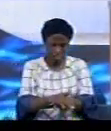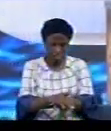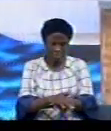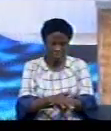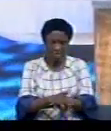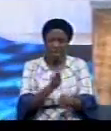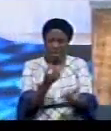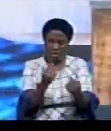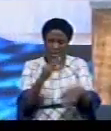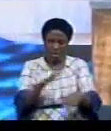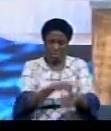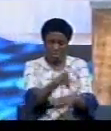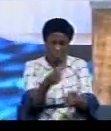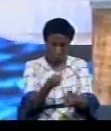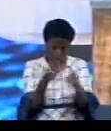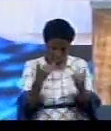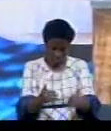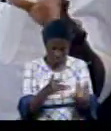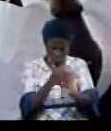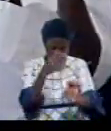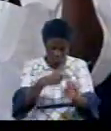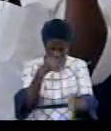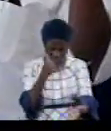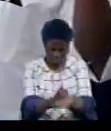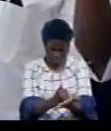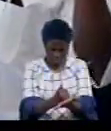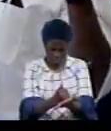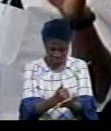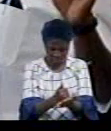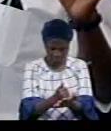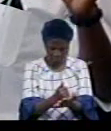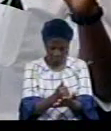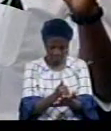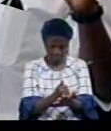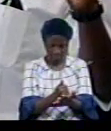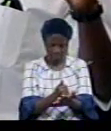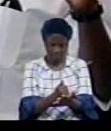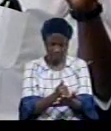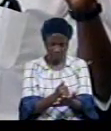you from now in Jesus' name.